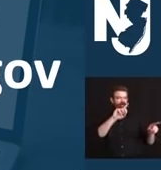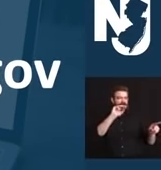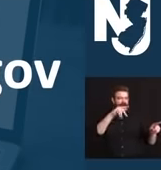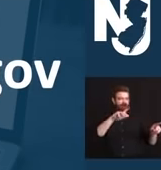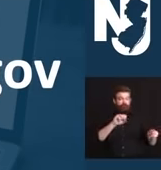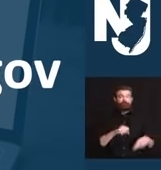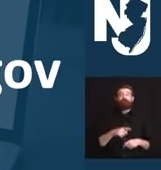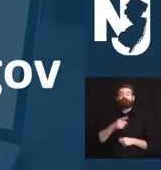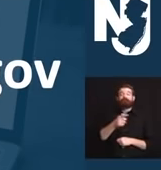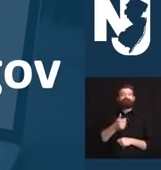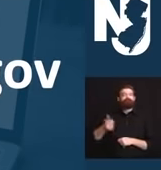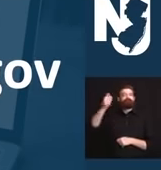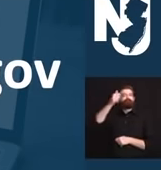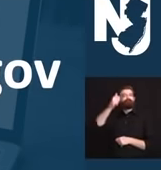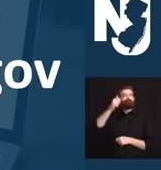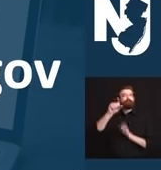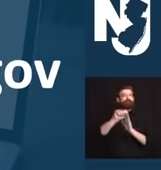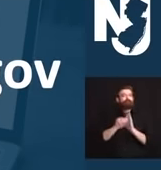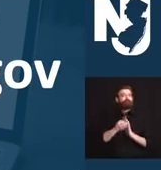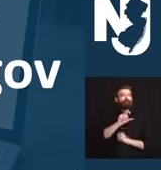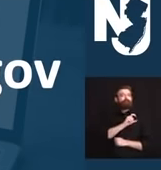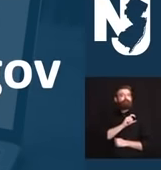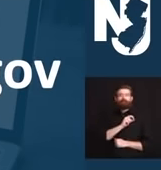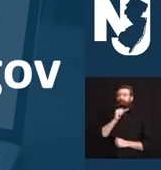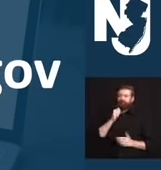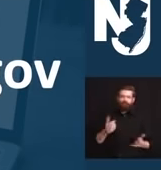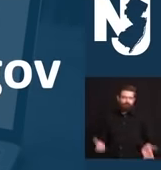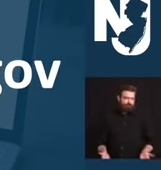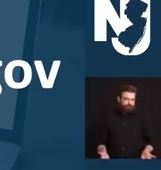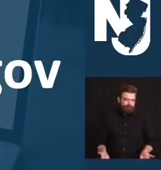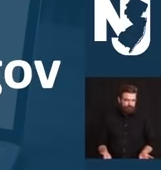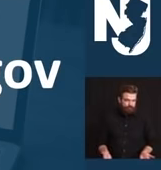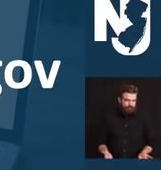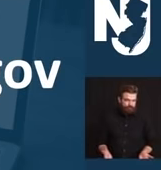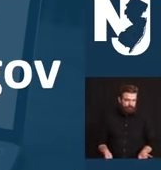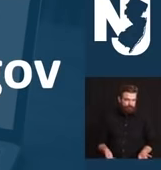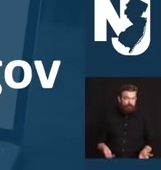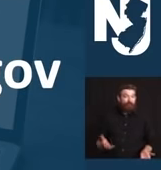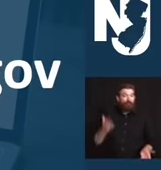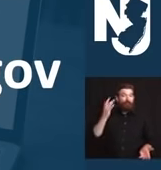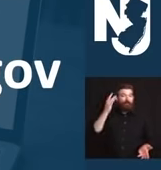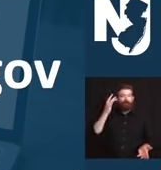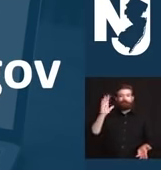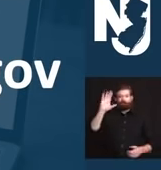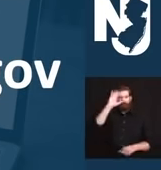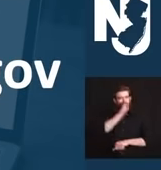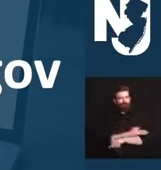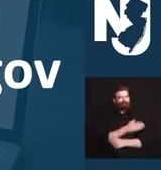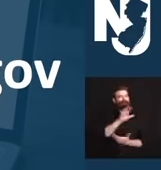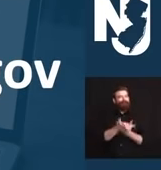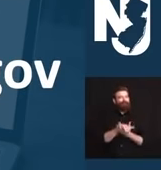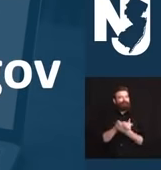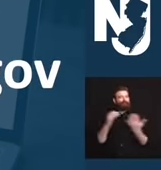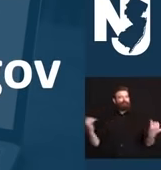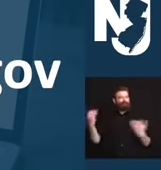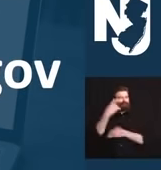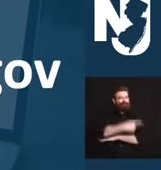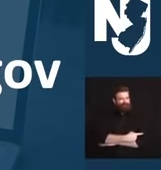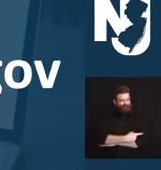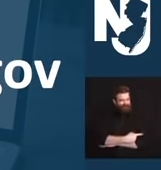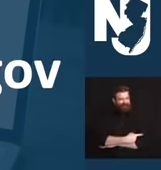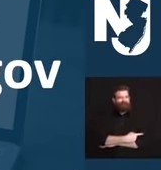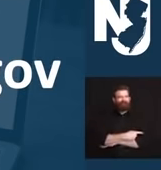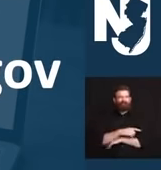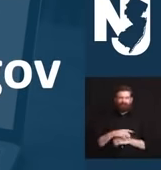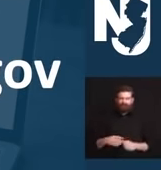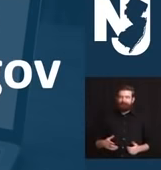his son Ryan is getting married literally as we speak to Megan. So we wish Pat and Linda Callahan and the newlyweds, or